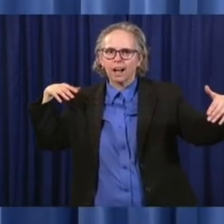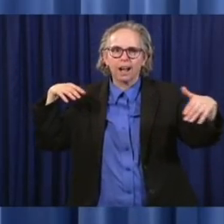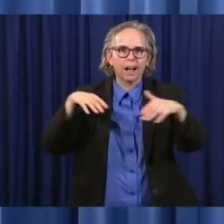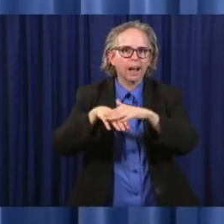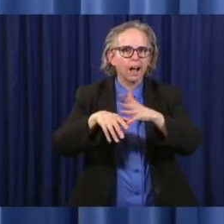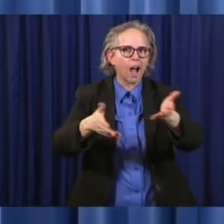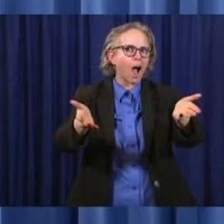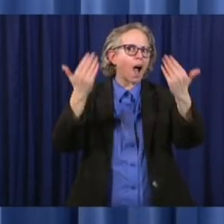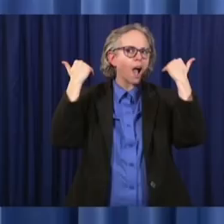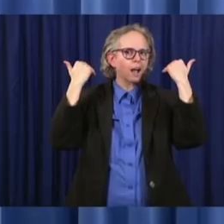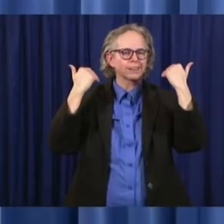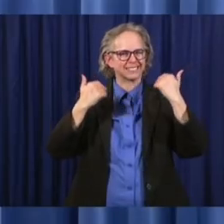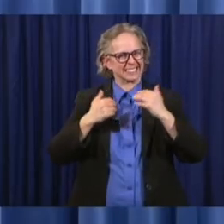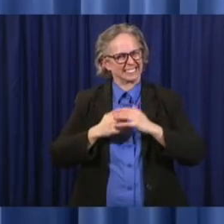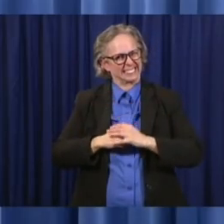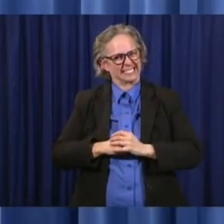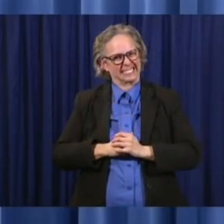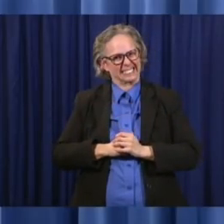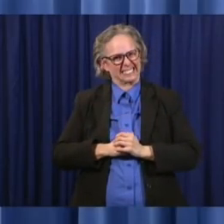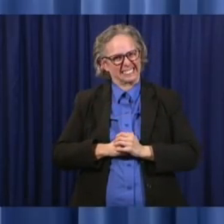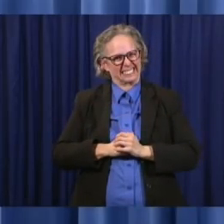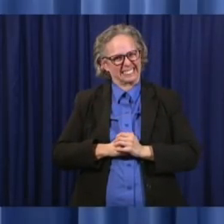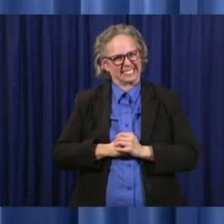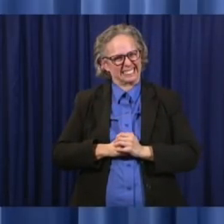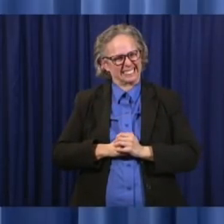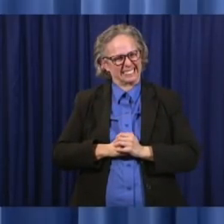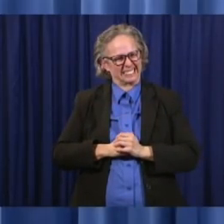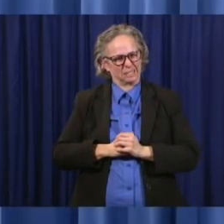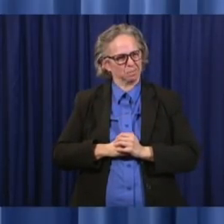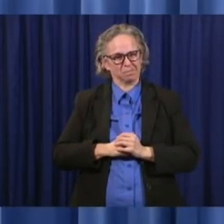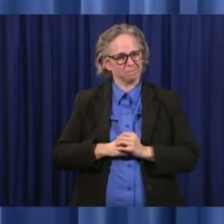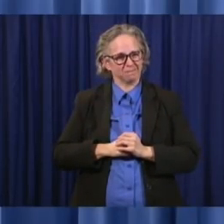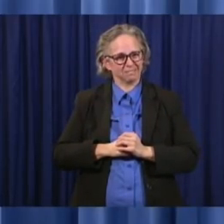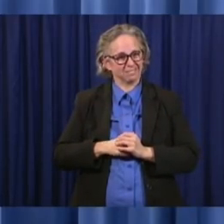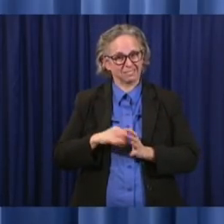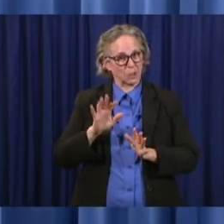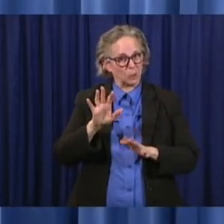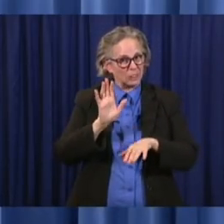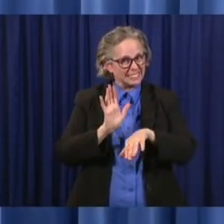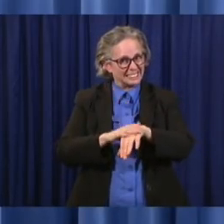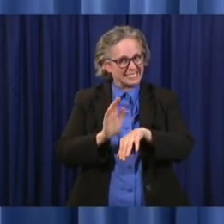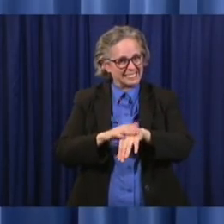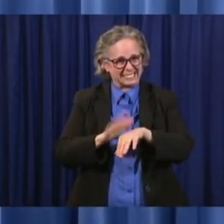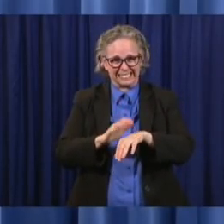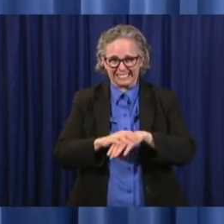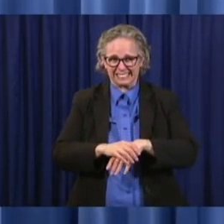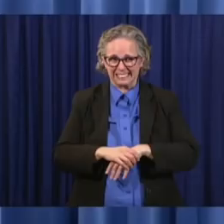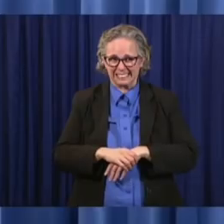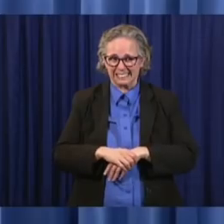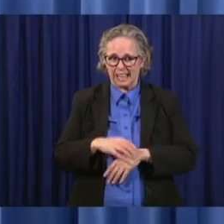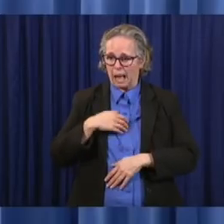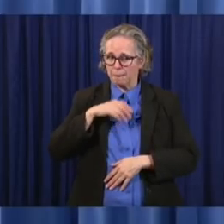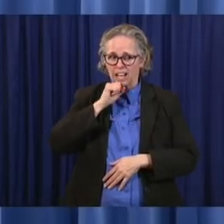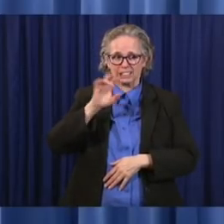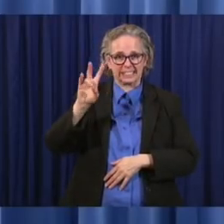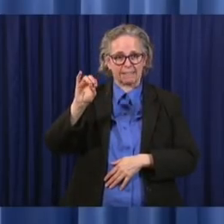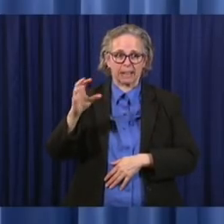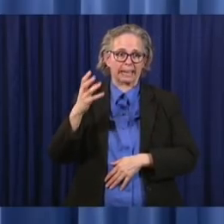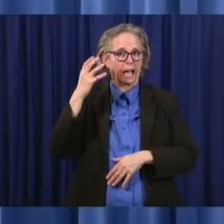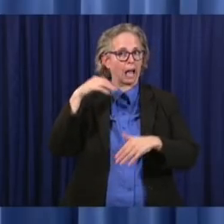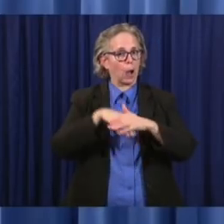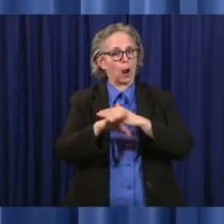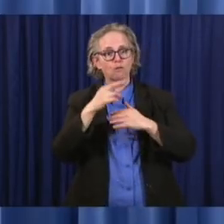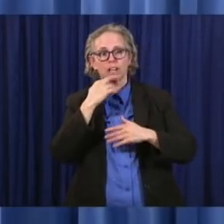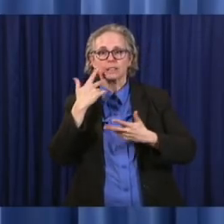okay, ringing a bell, the 70-year-old says, hey, I can go out, I may have asthma, I may have this problem,